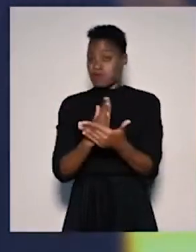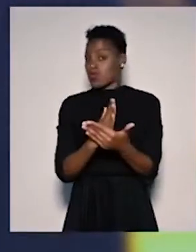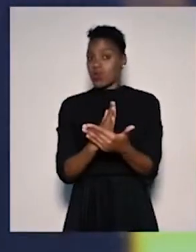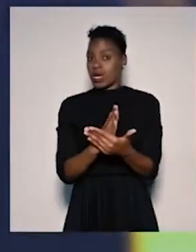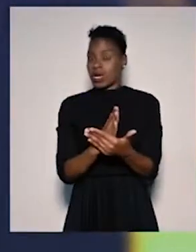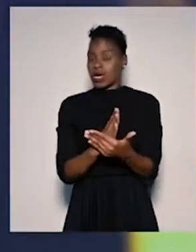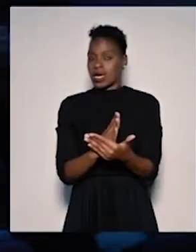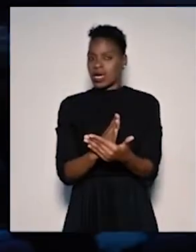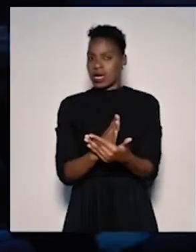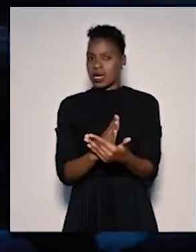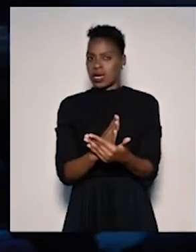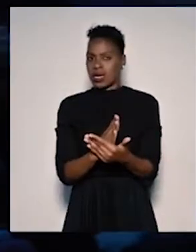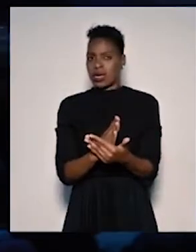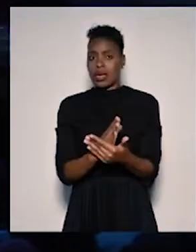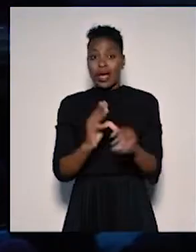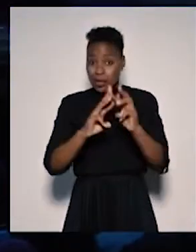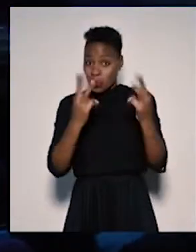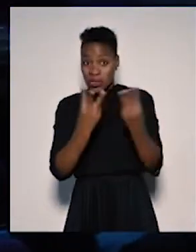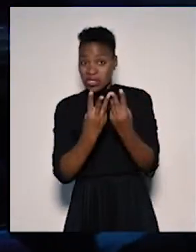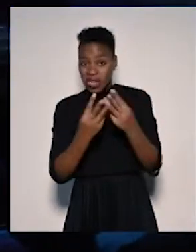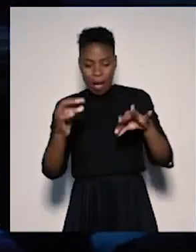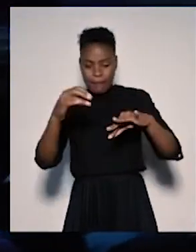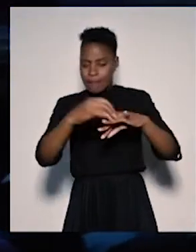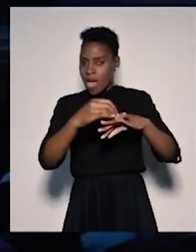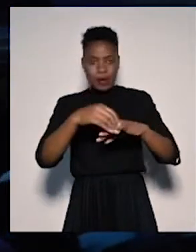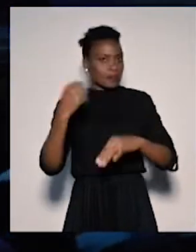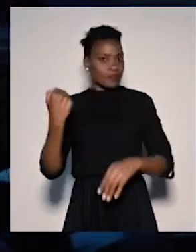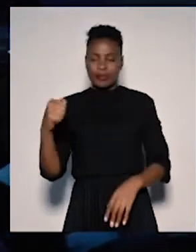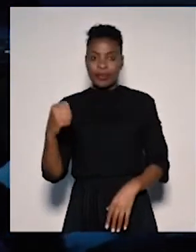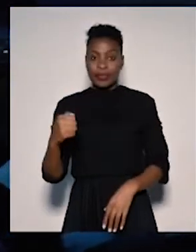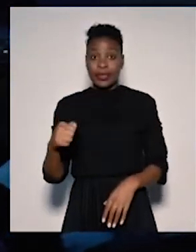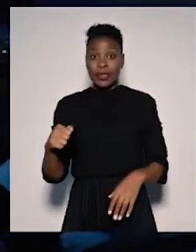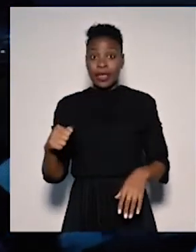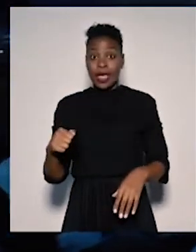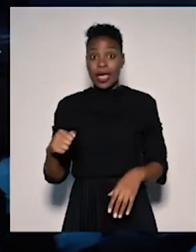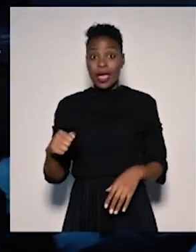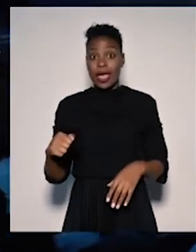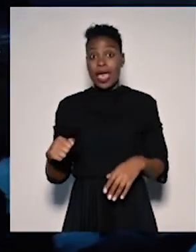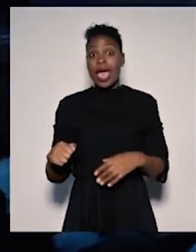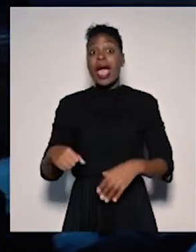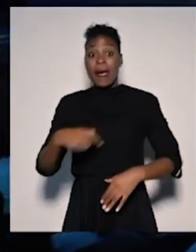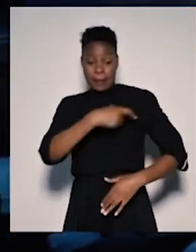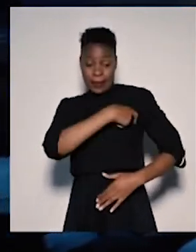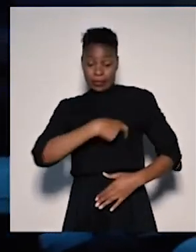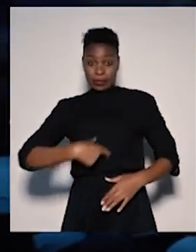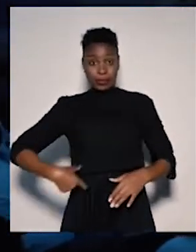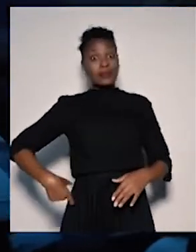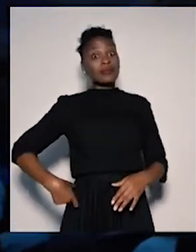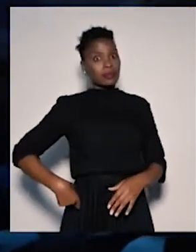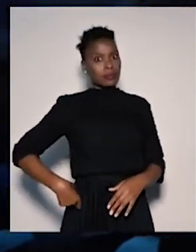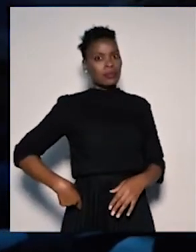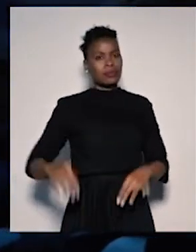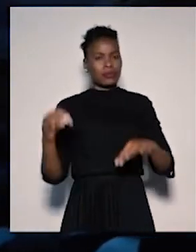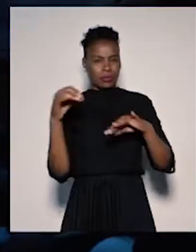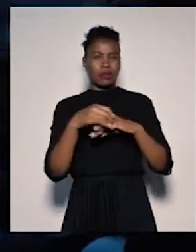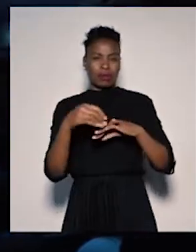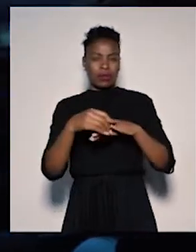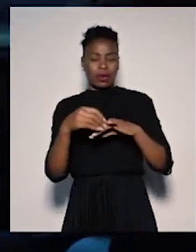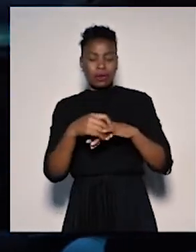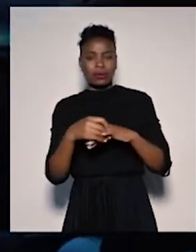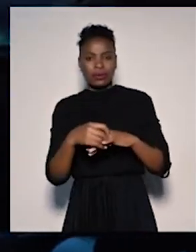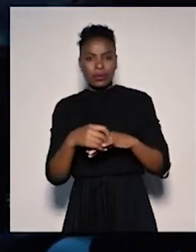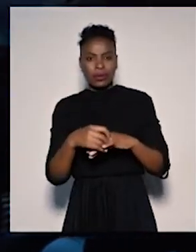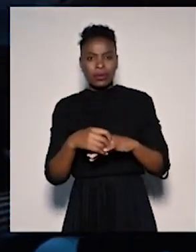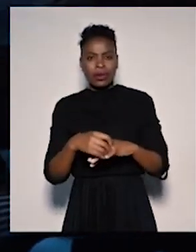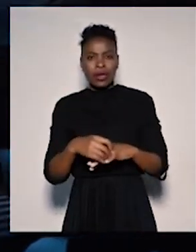Yeah, I know. The world doesn't marry anymore. I mean, there's a prince of a country not long ago who got married. You